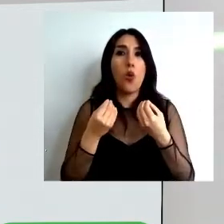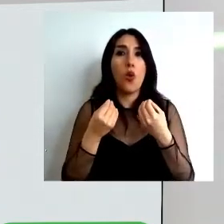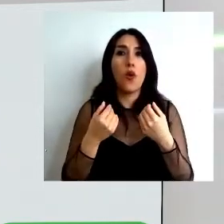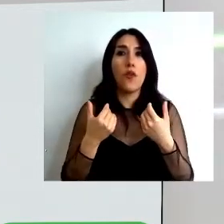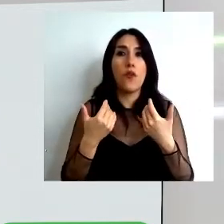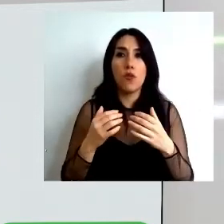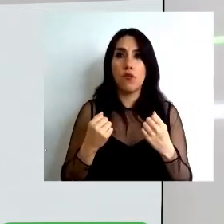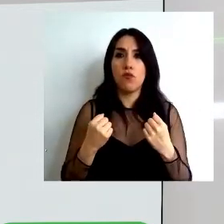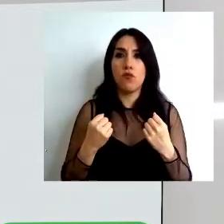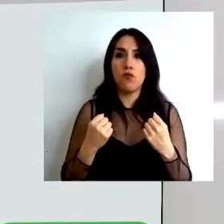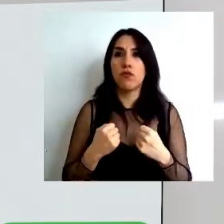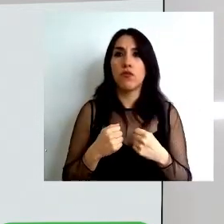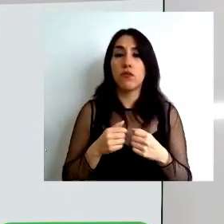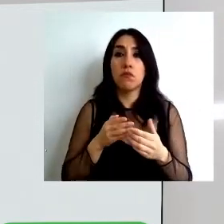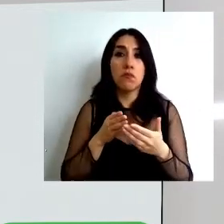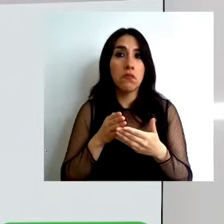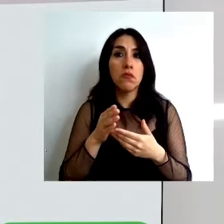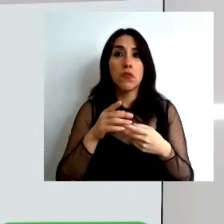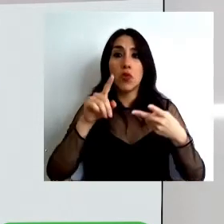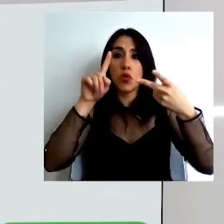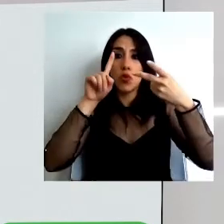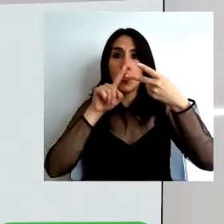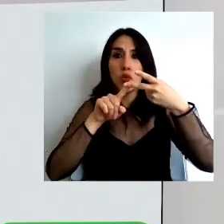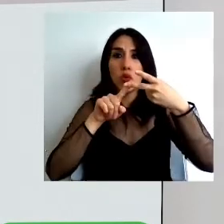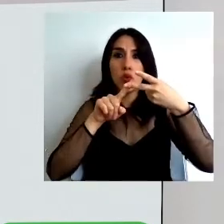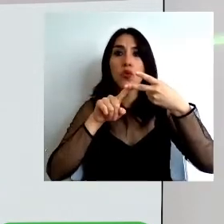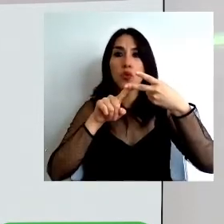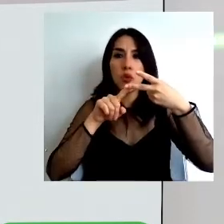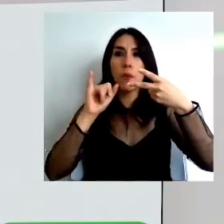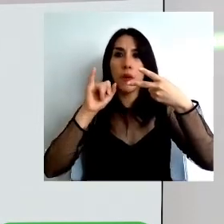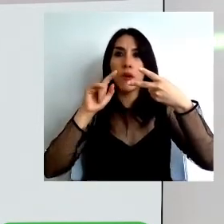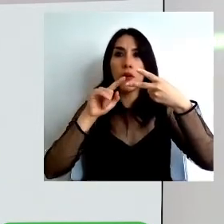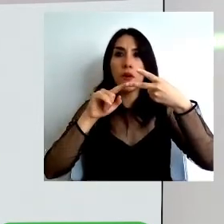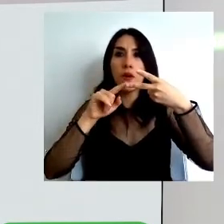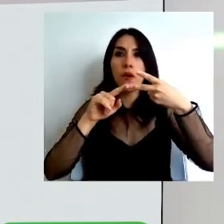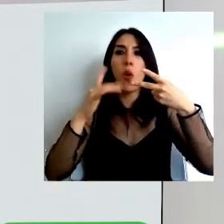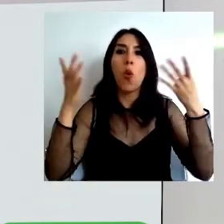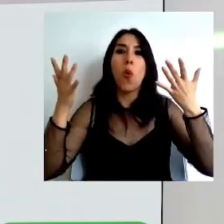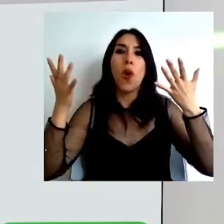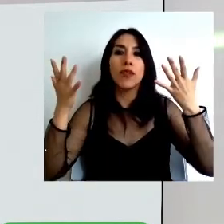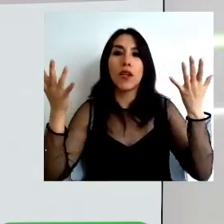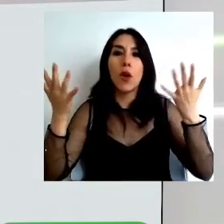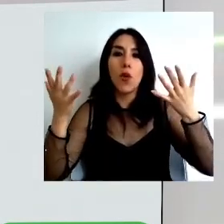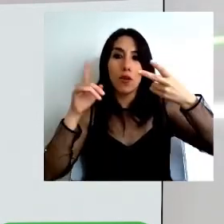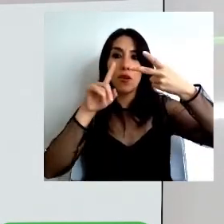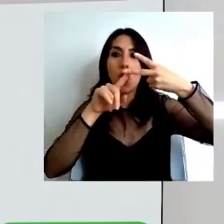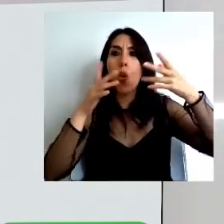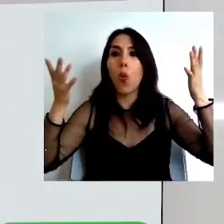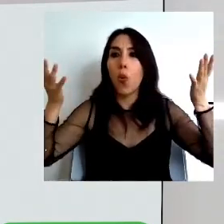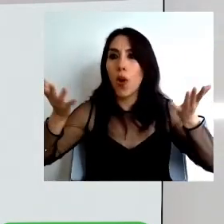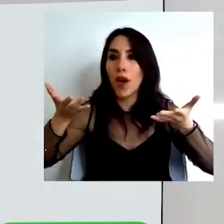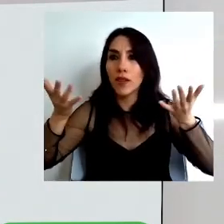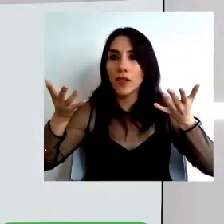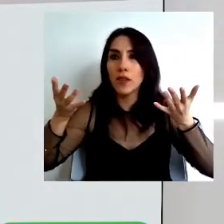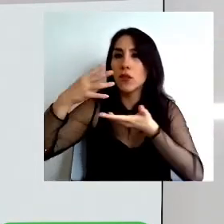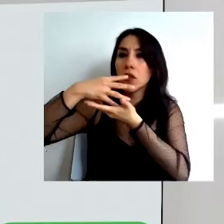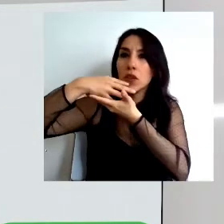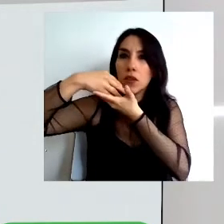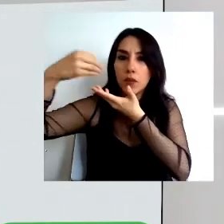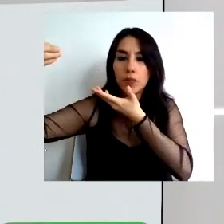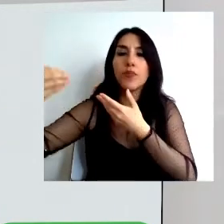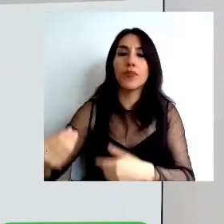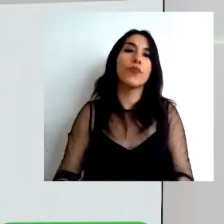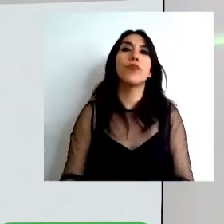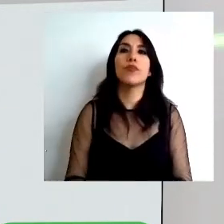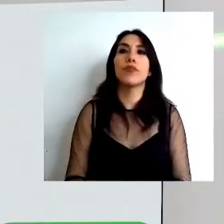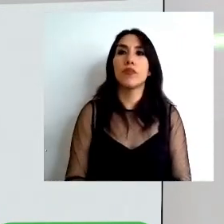within everything you do, probably not everything is as easy and as relevant to replicate. So what